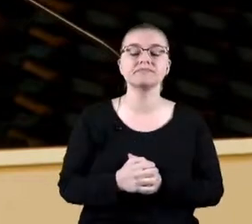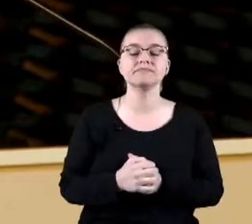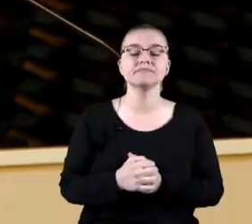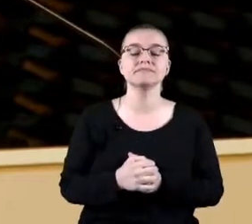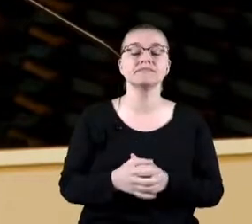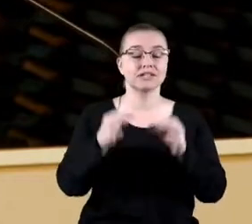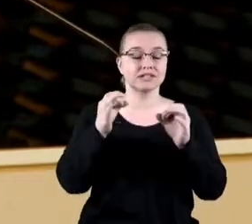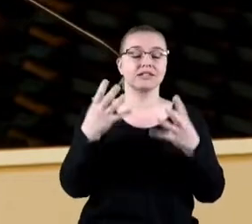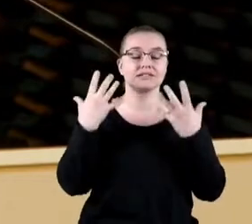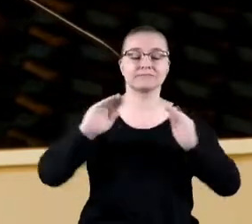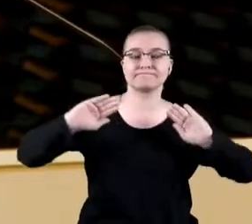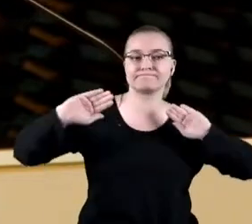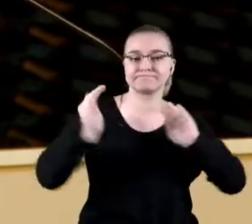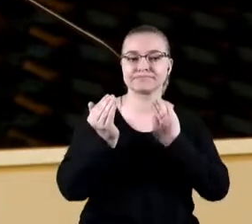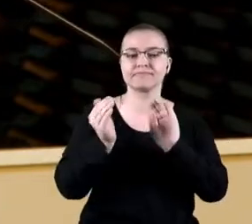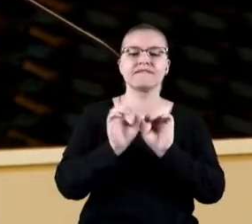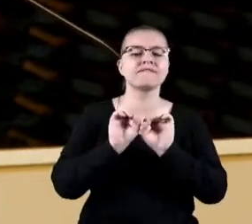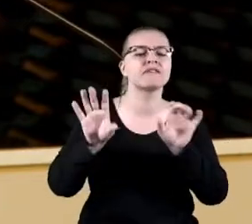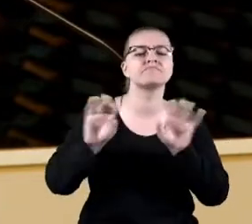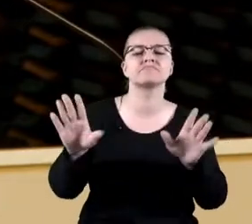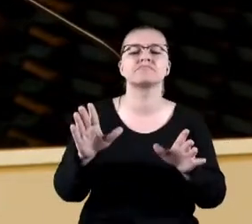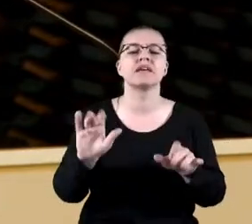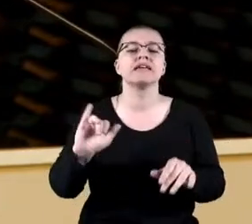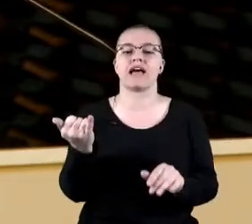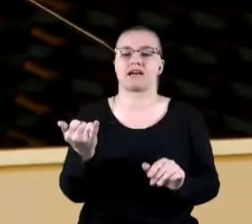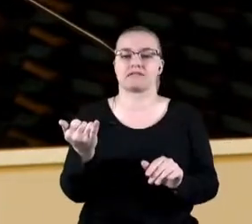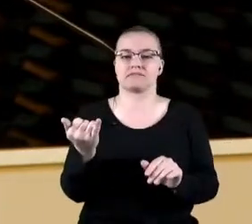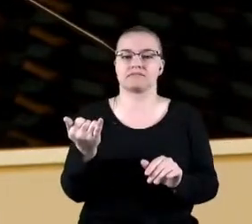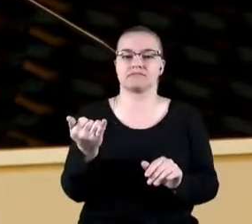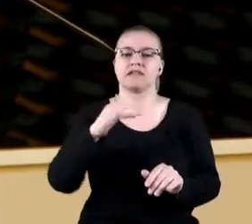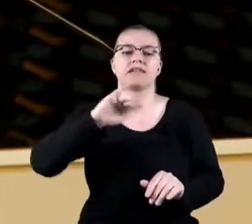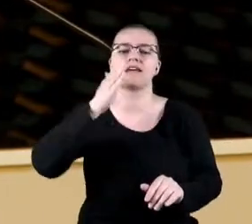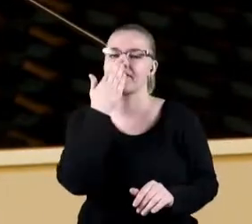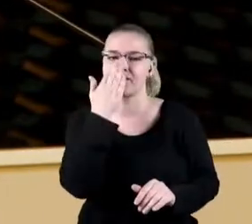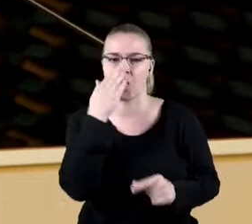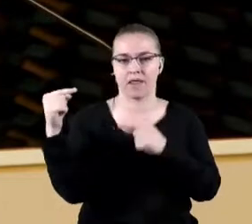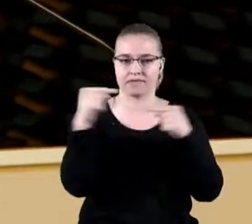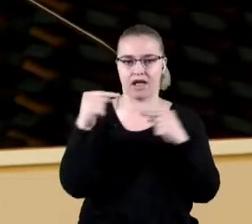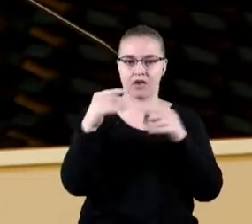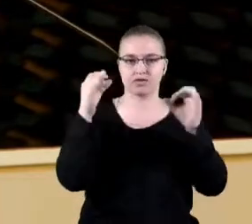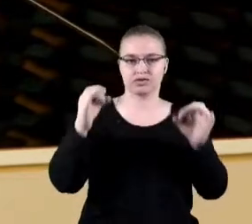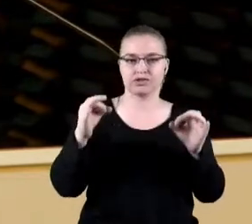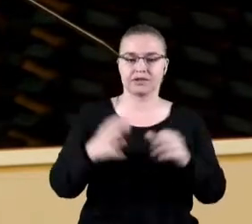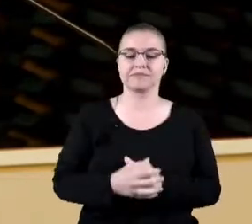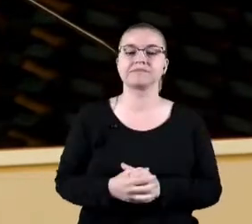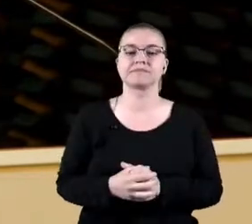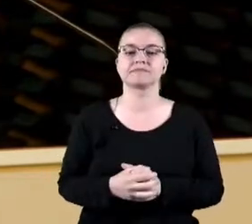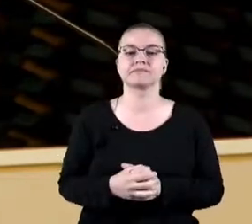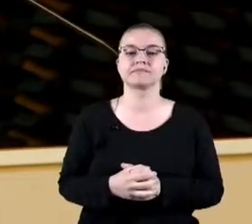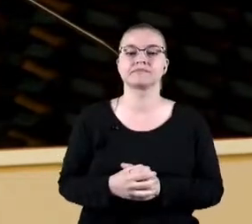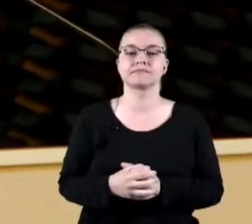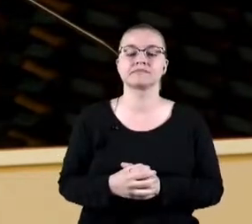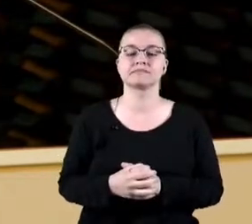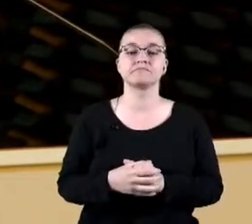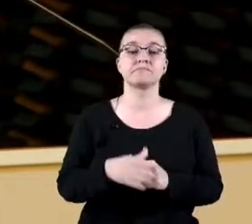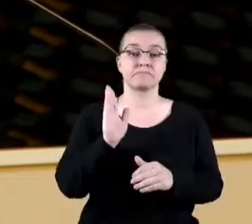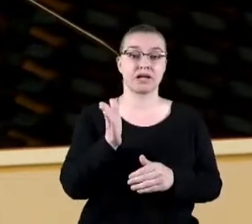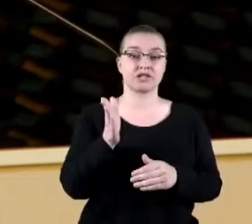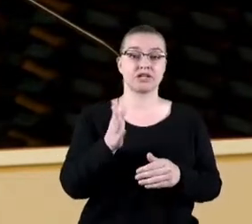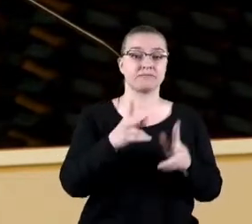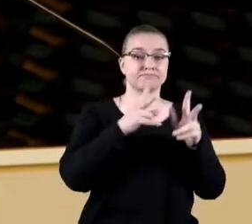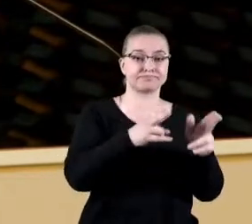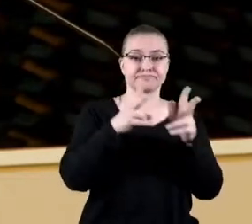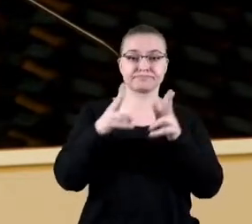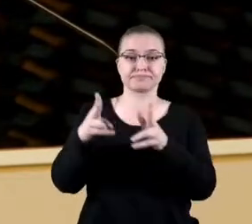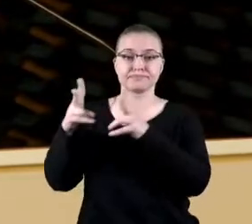how we're going to proceed. This dialogue is divided in 2 parts. We're planning that it takes place from 10